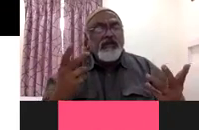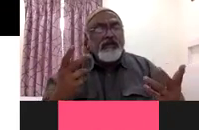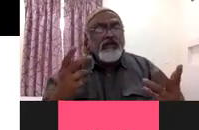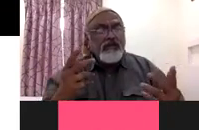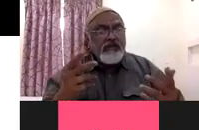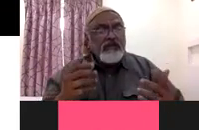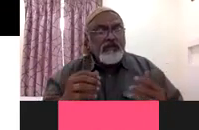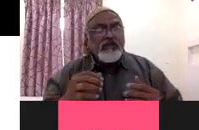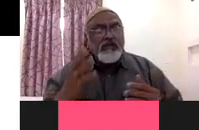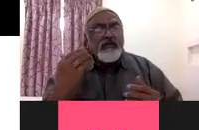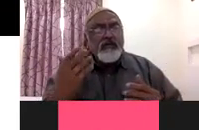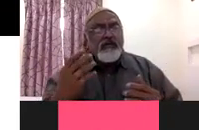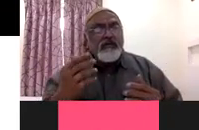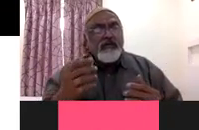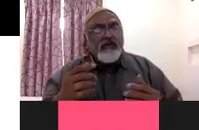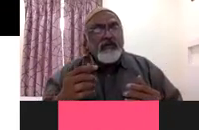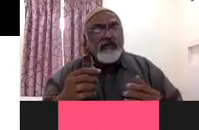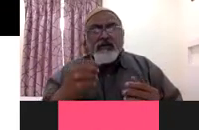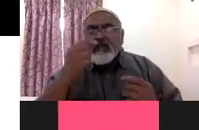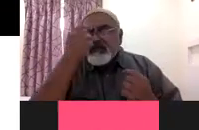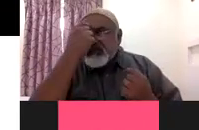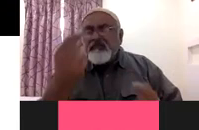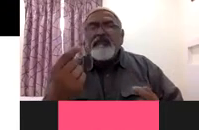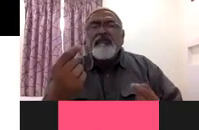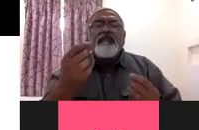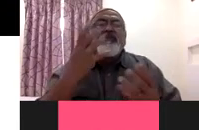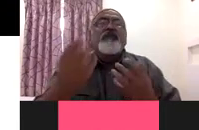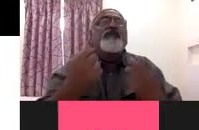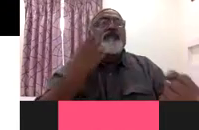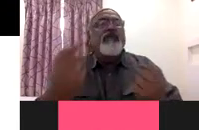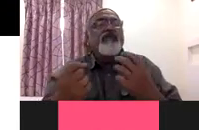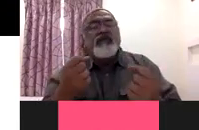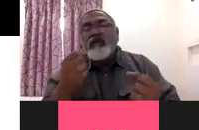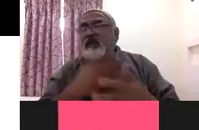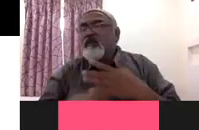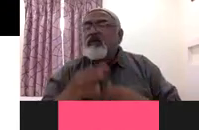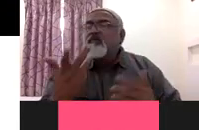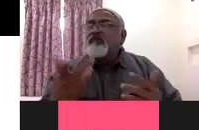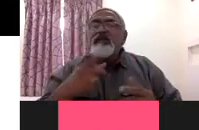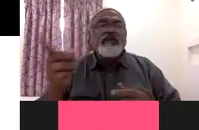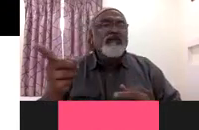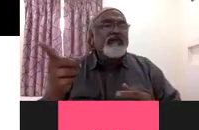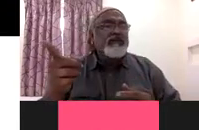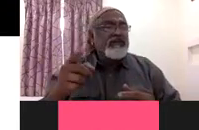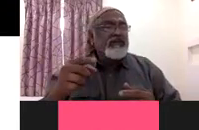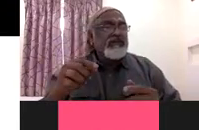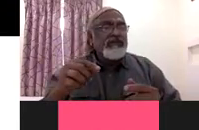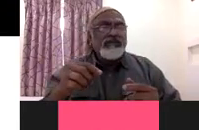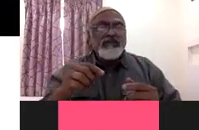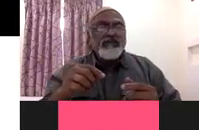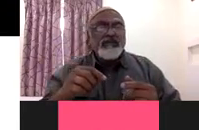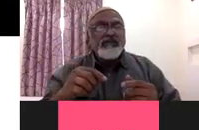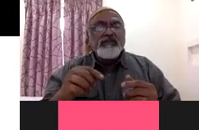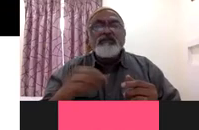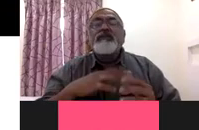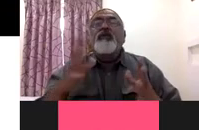Yes, boliye, please. Sir, we rarely come across with the persons with disabilities because they are still not feeling inclusive